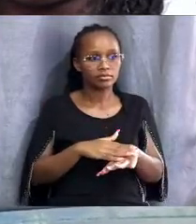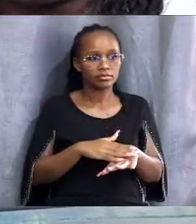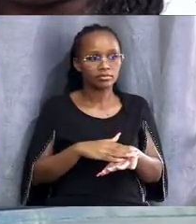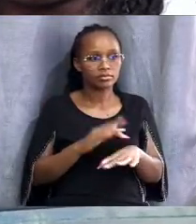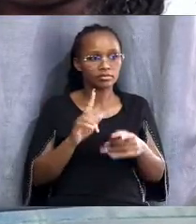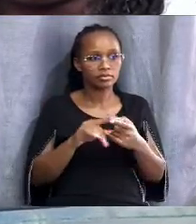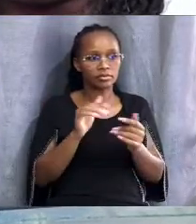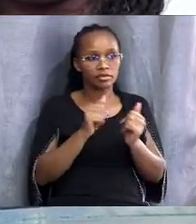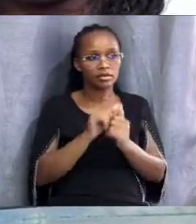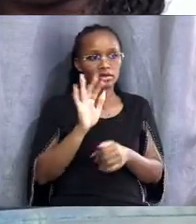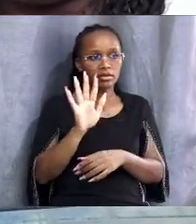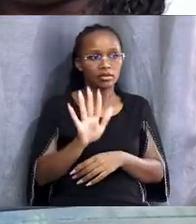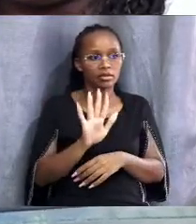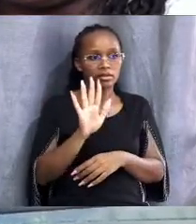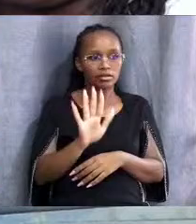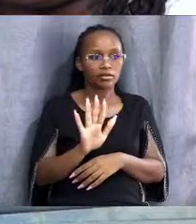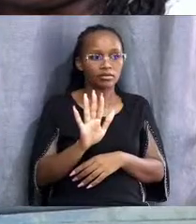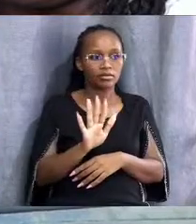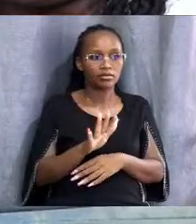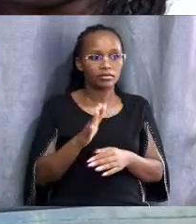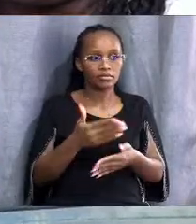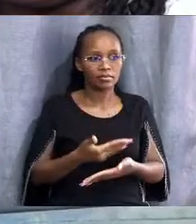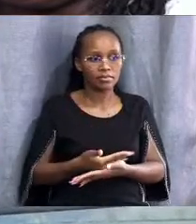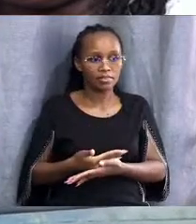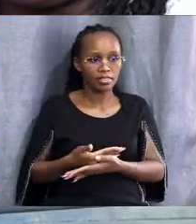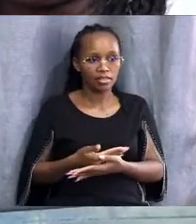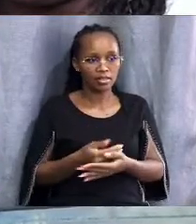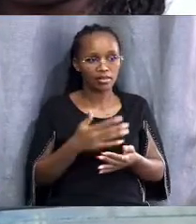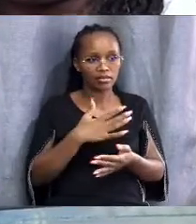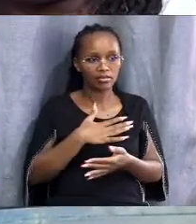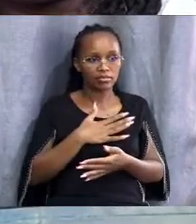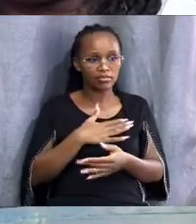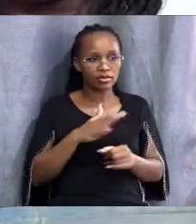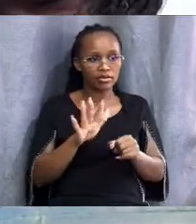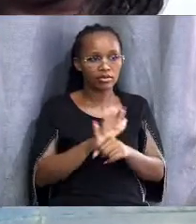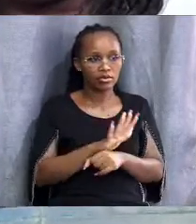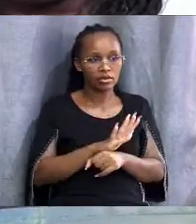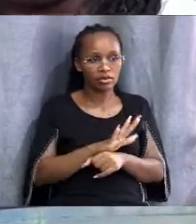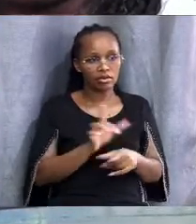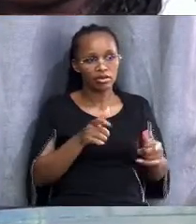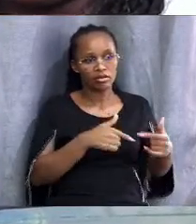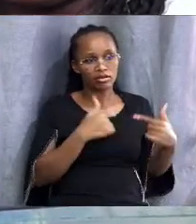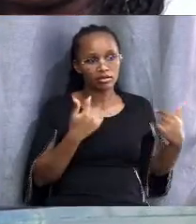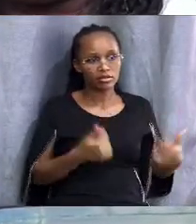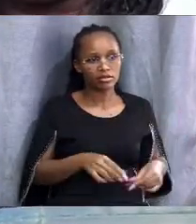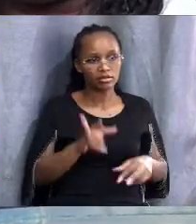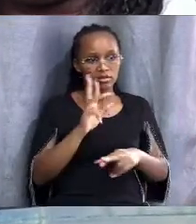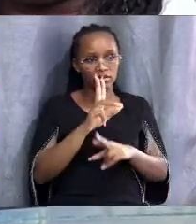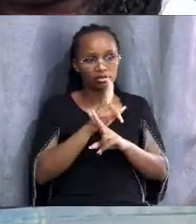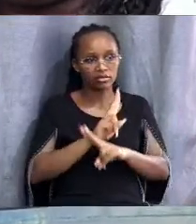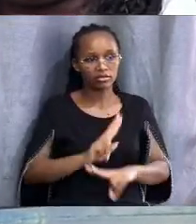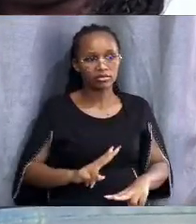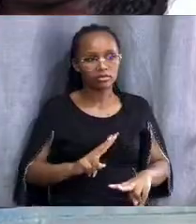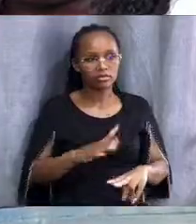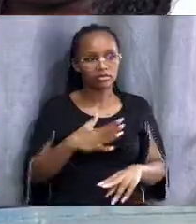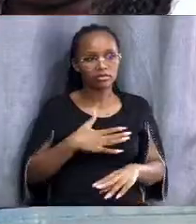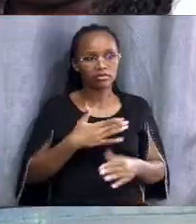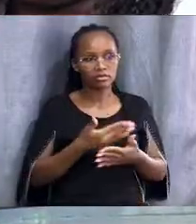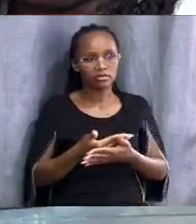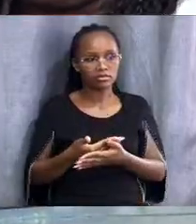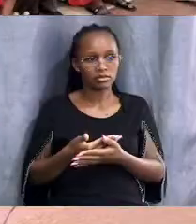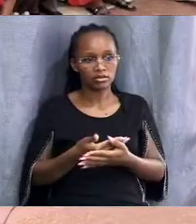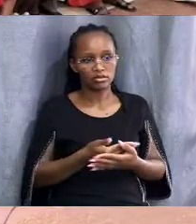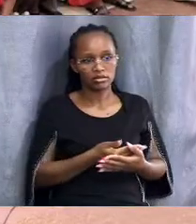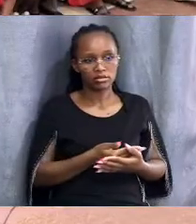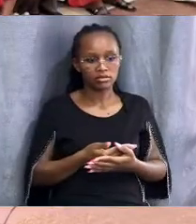be with you. I hold you with my whole entire heart. Rest in peace, my champ.